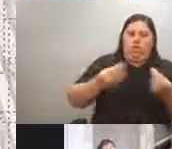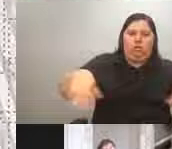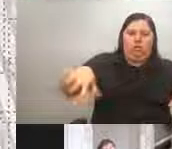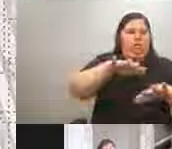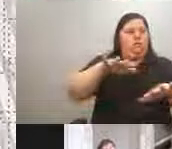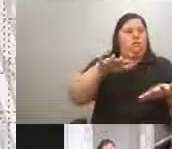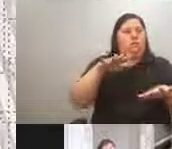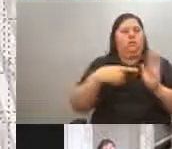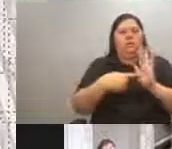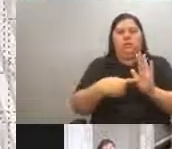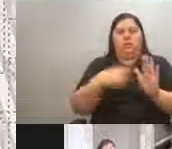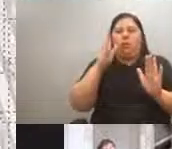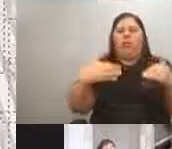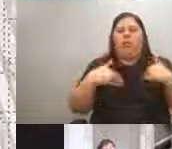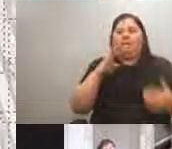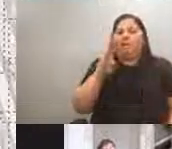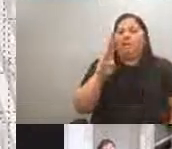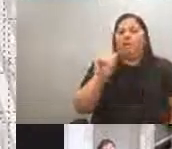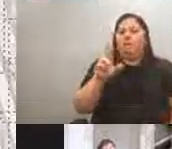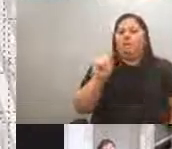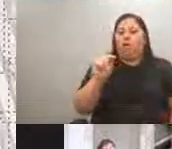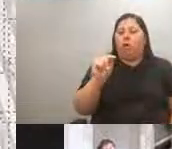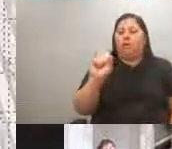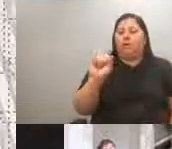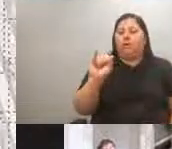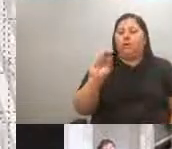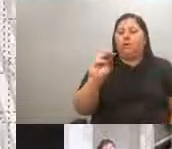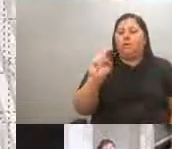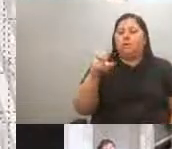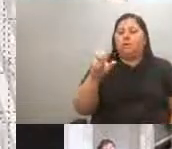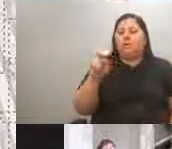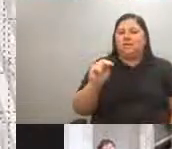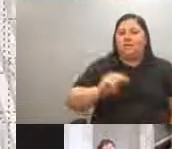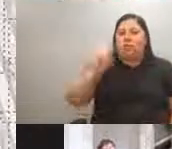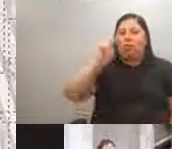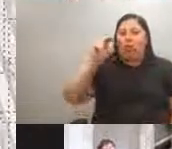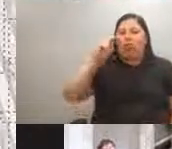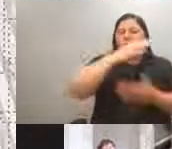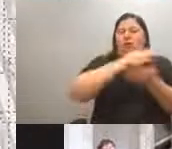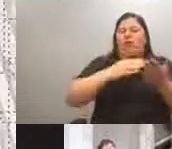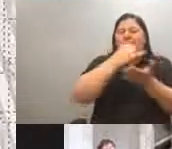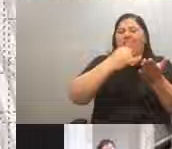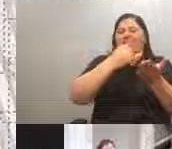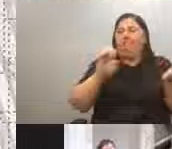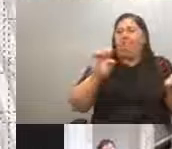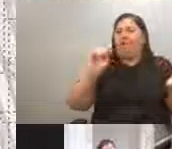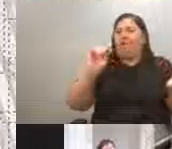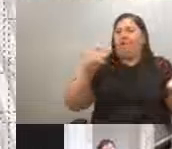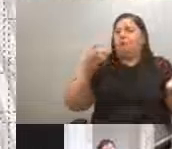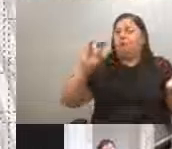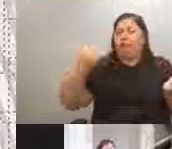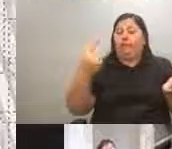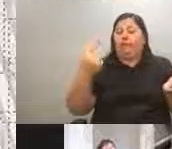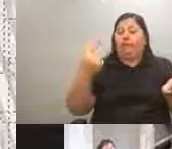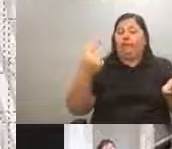be a Bart Simpson etching that's at the top here, or the northern edge of the school. Let